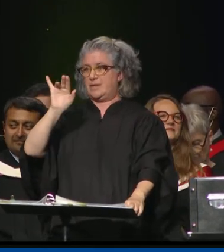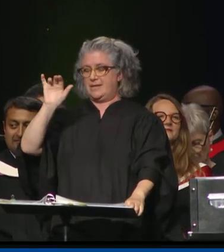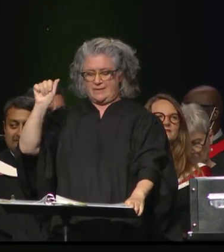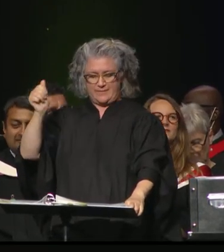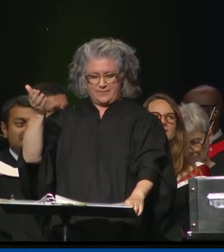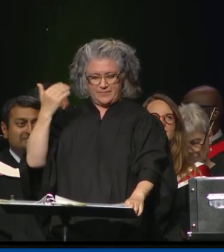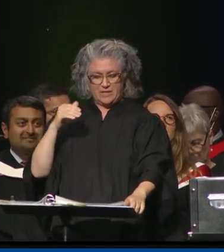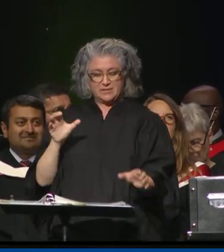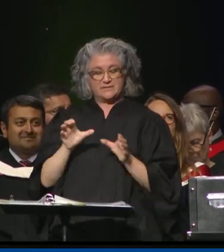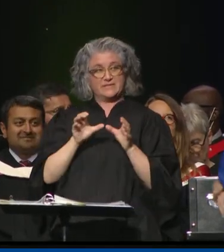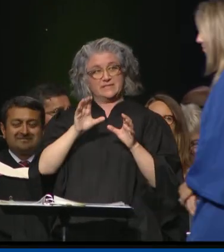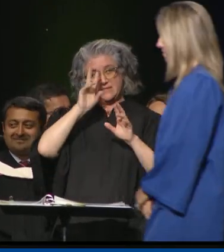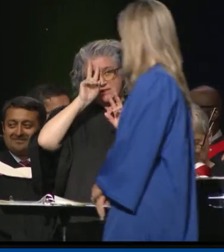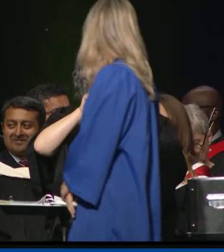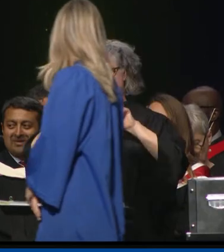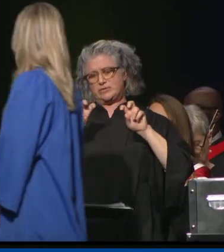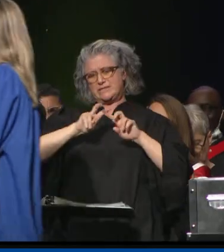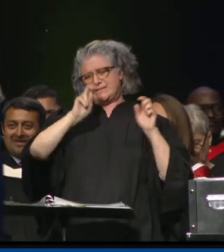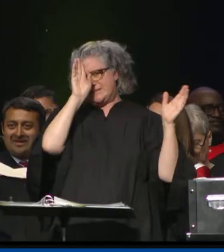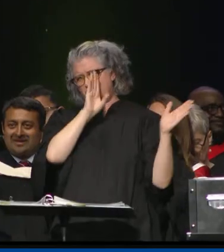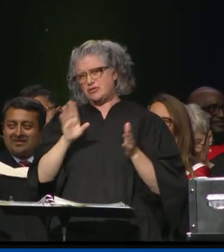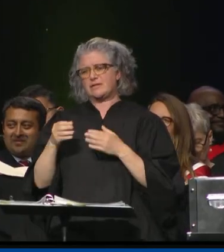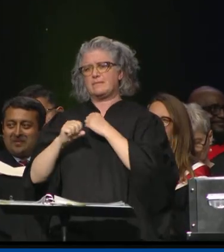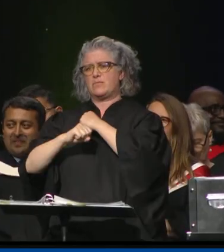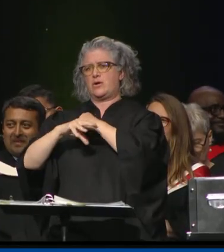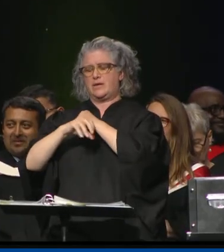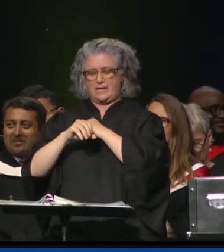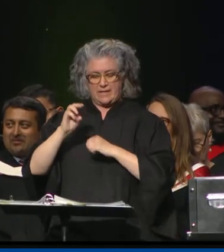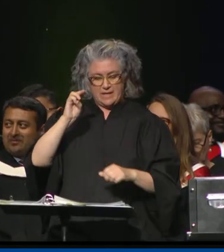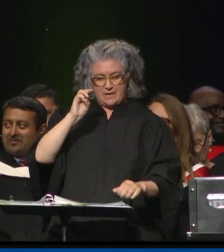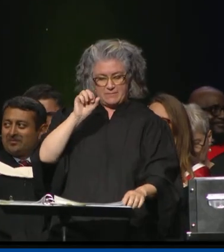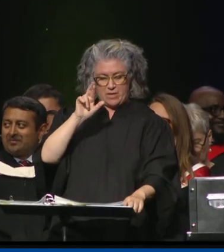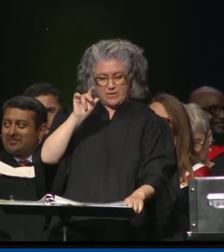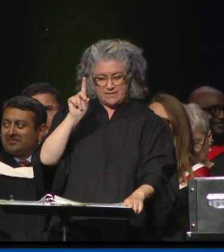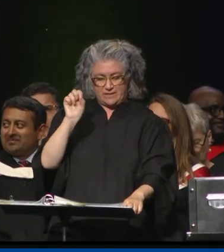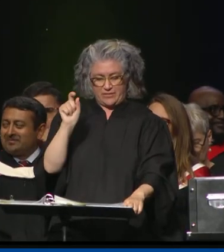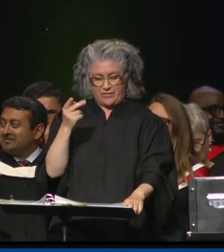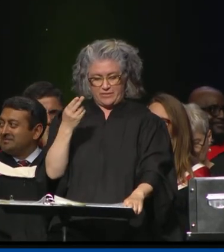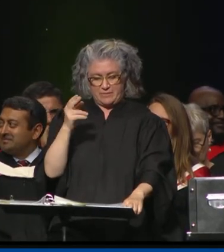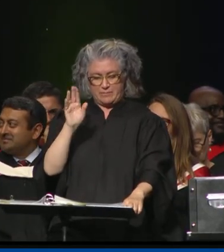Certificate in Strategic Marketing, Meredith Boda.